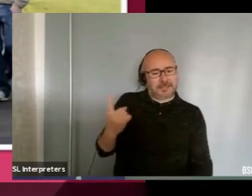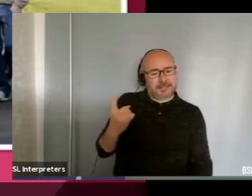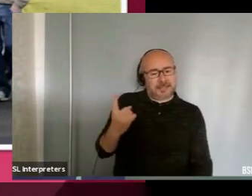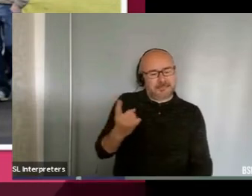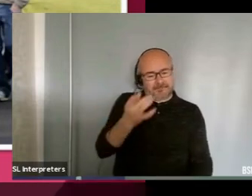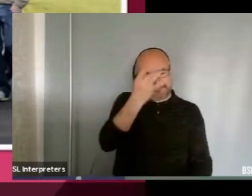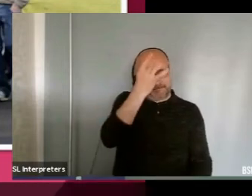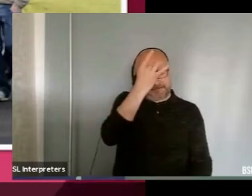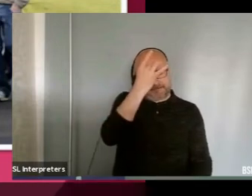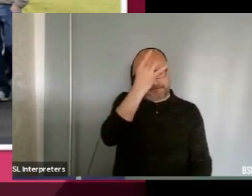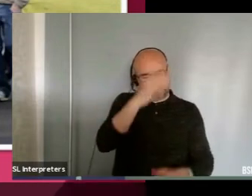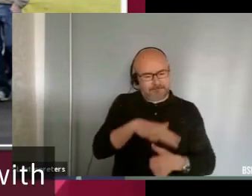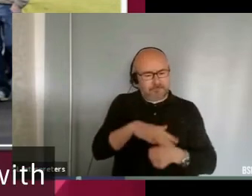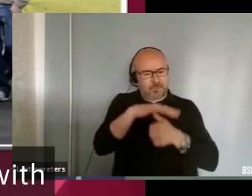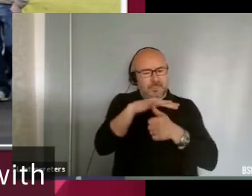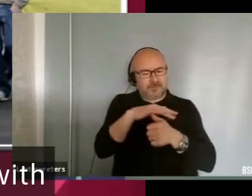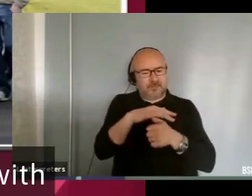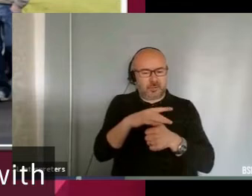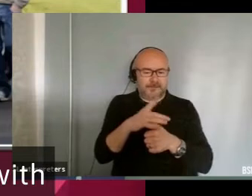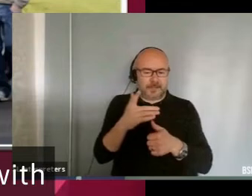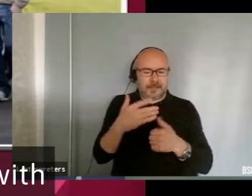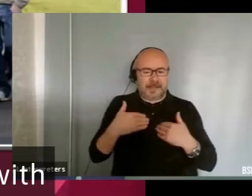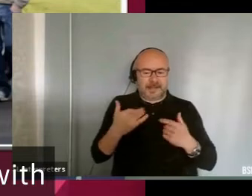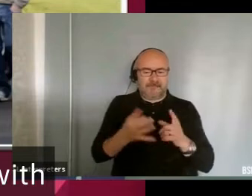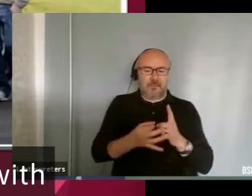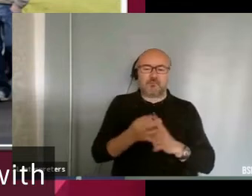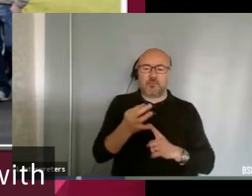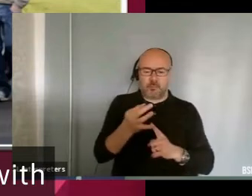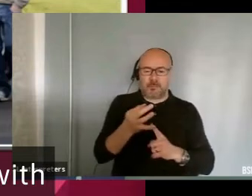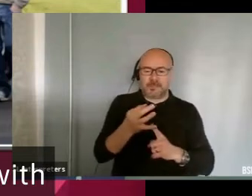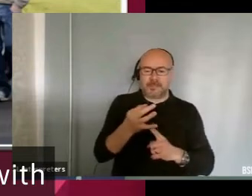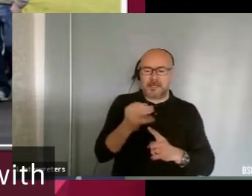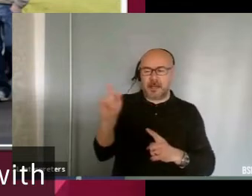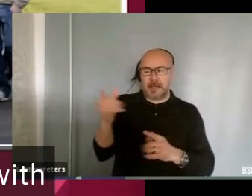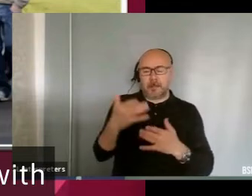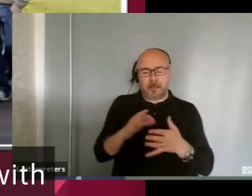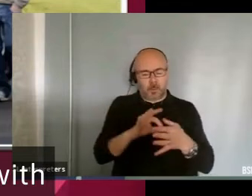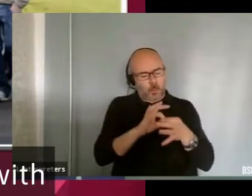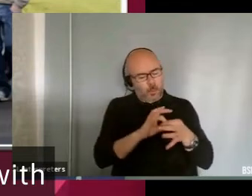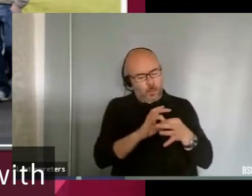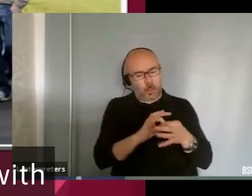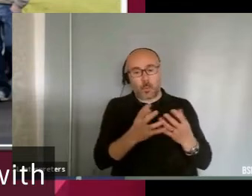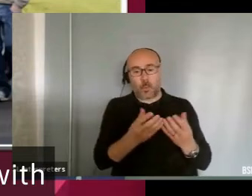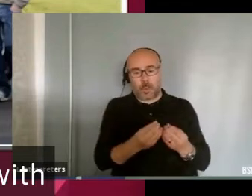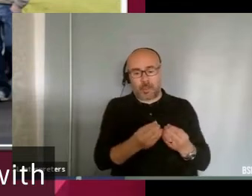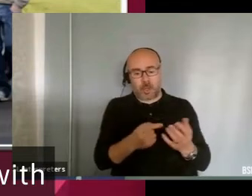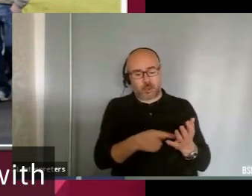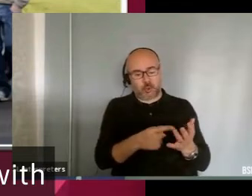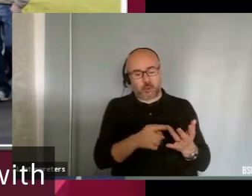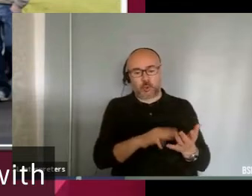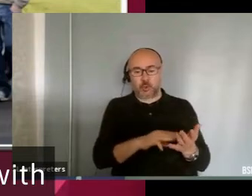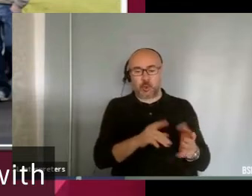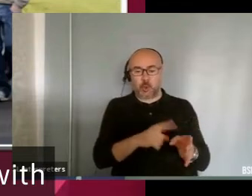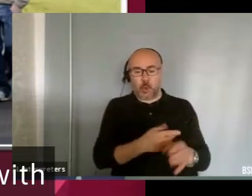from the Institute of Health Improvement, and I know has worked closely with Tommy and been